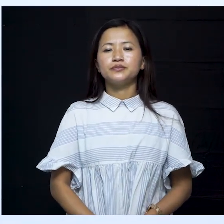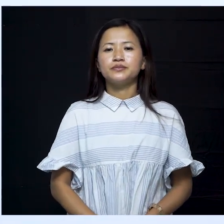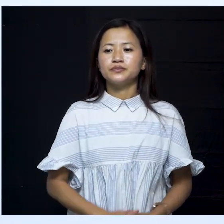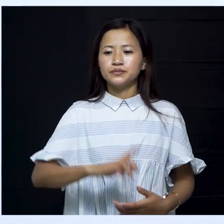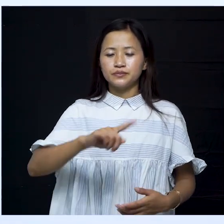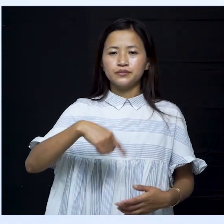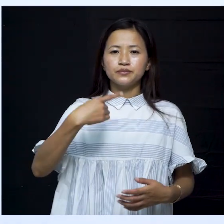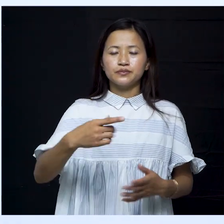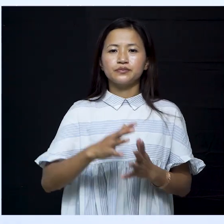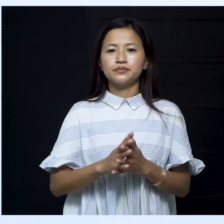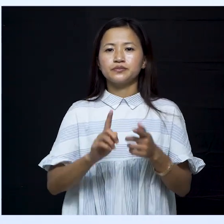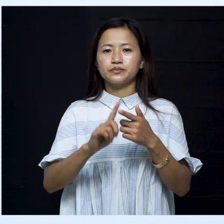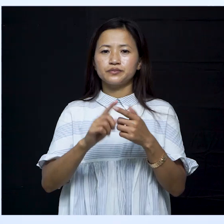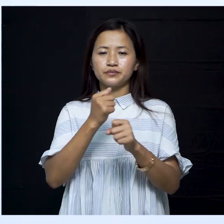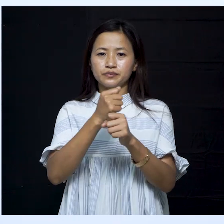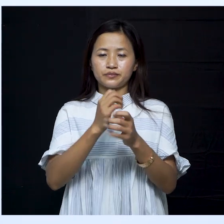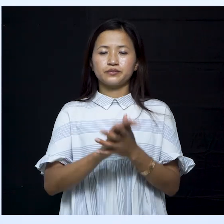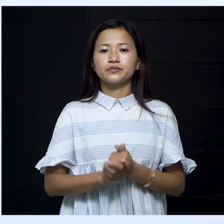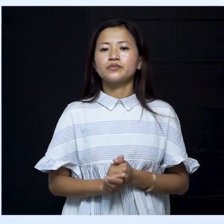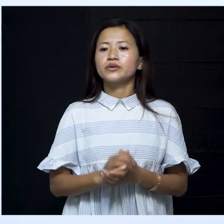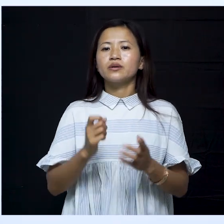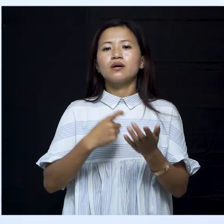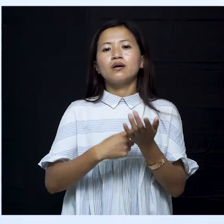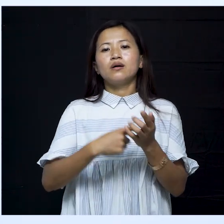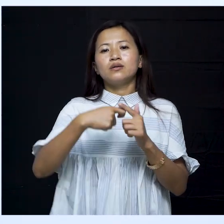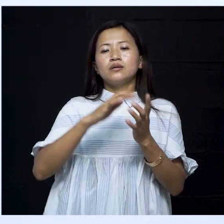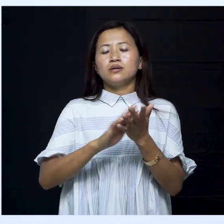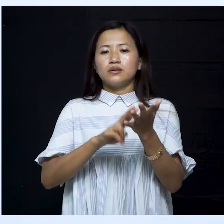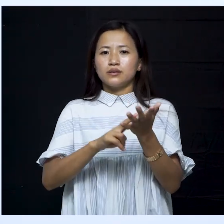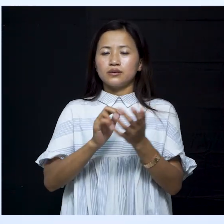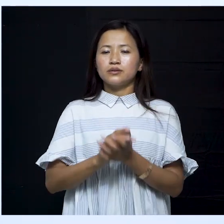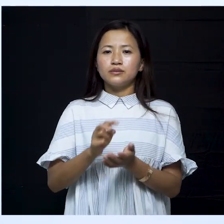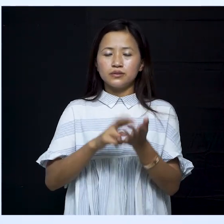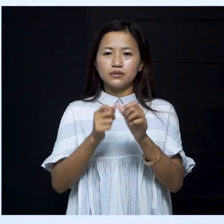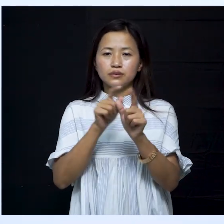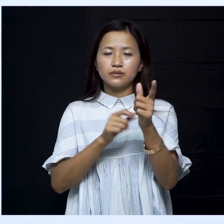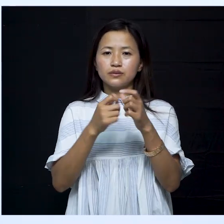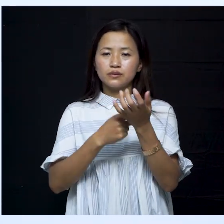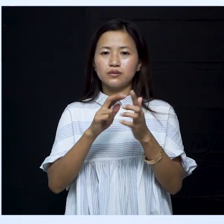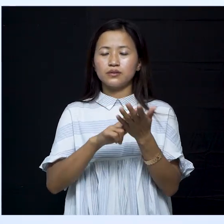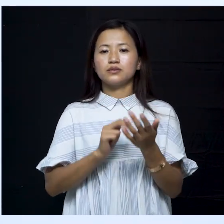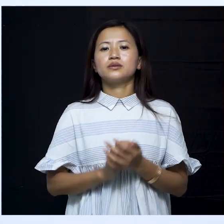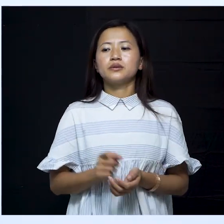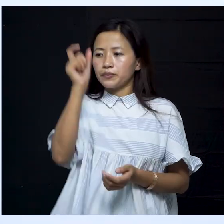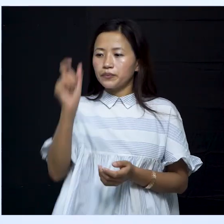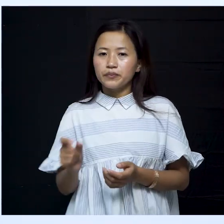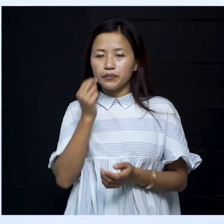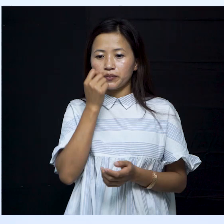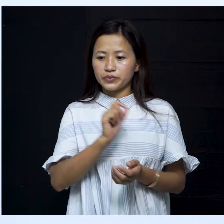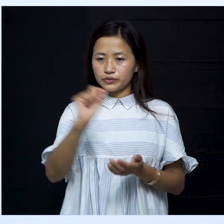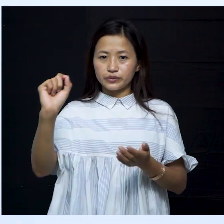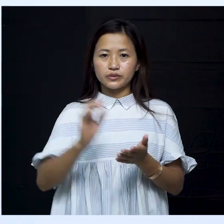The next, some of the examples that Narayan has pointed out in order to prove this point are words that are written